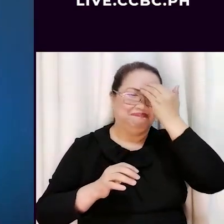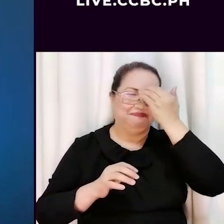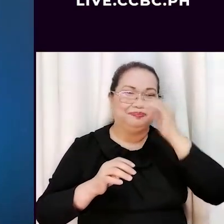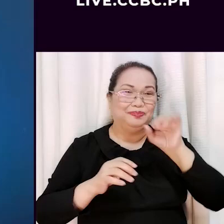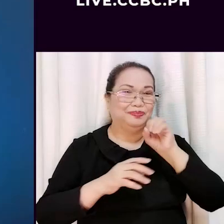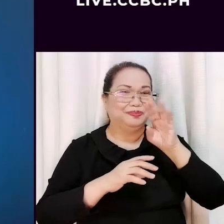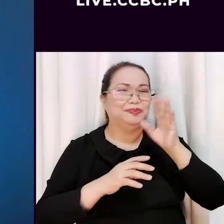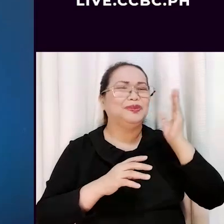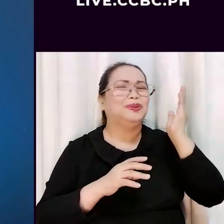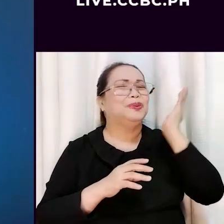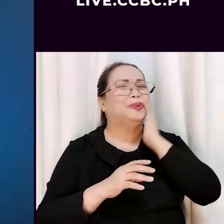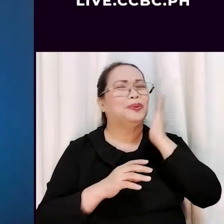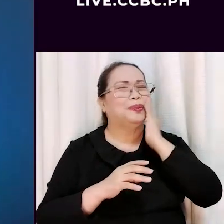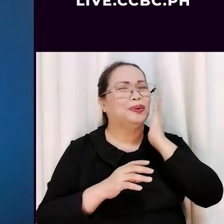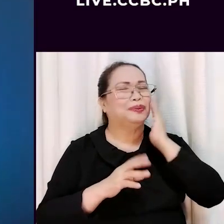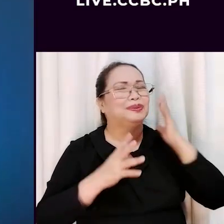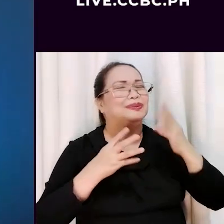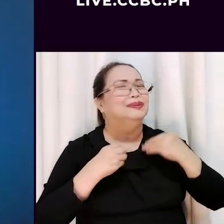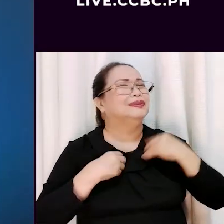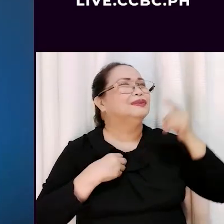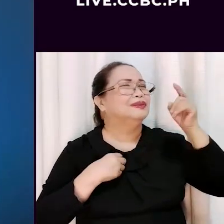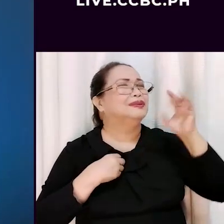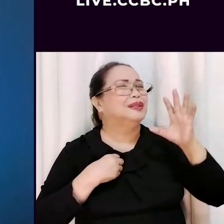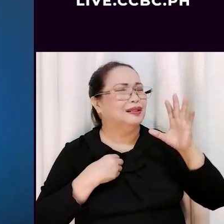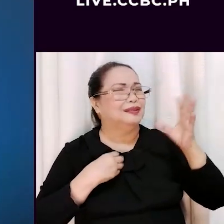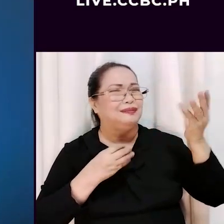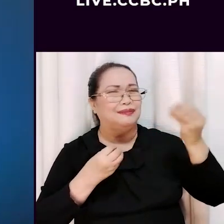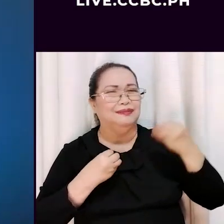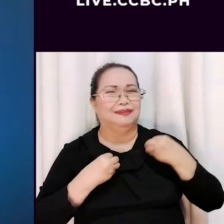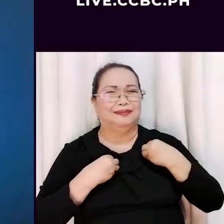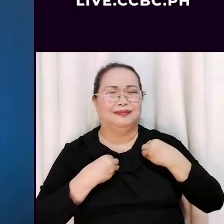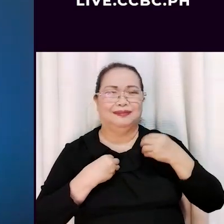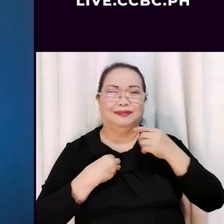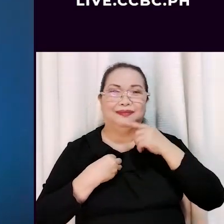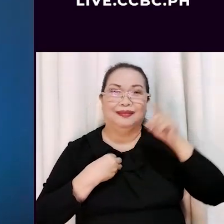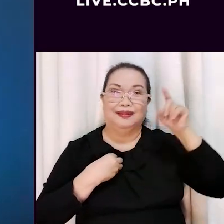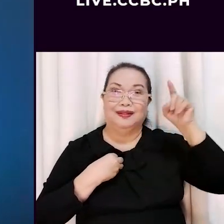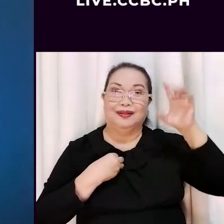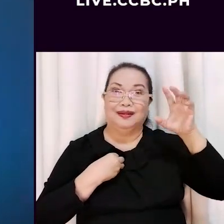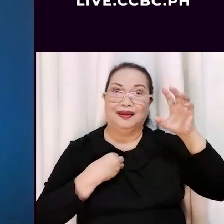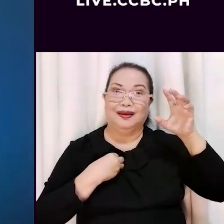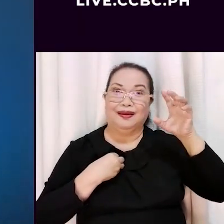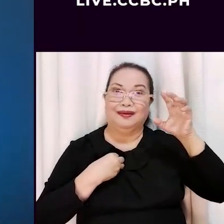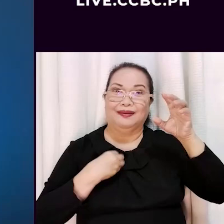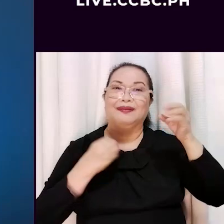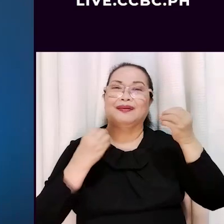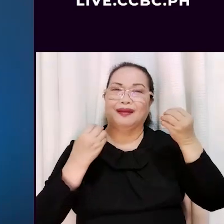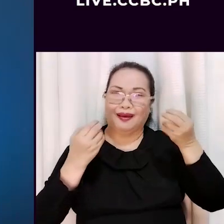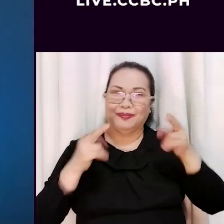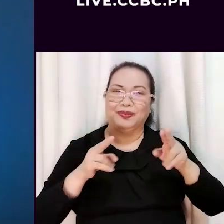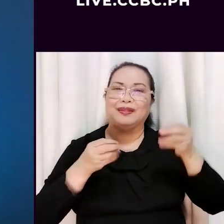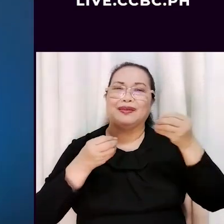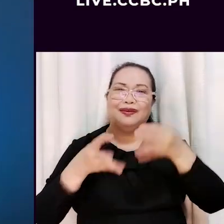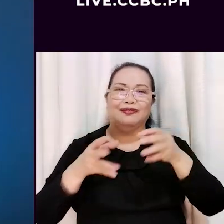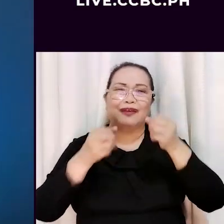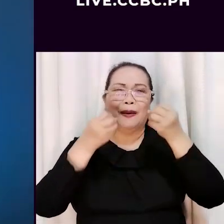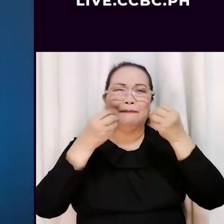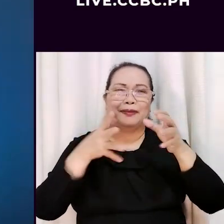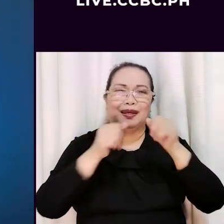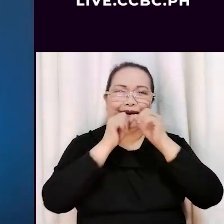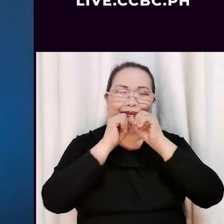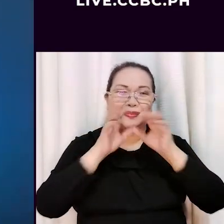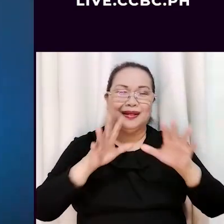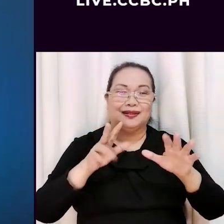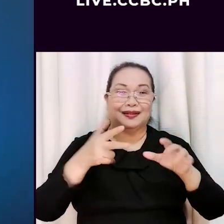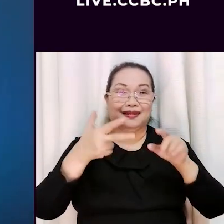Job recognized that. He acknowledged God. And to him, multiplied blessings came. Third